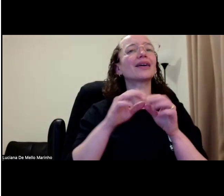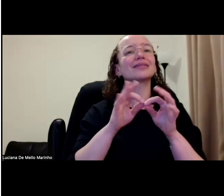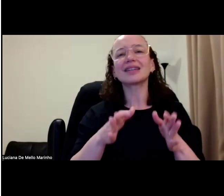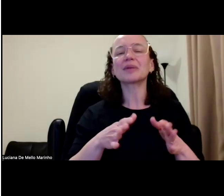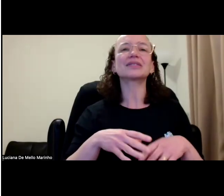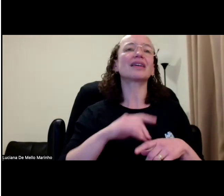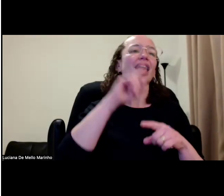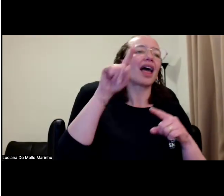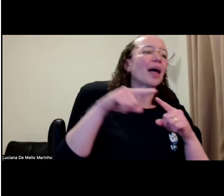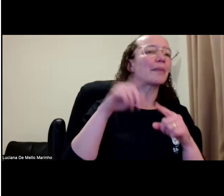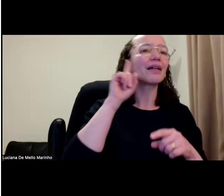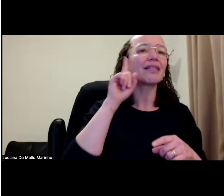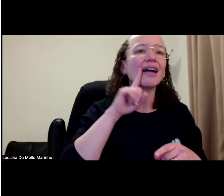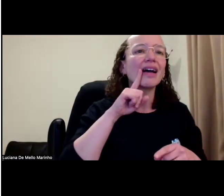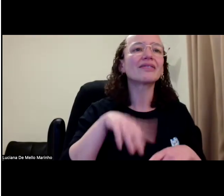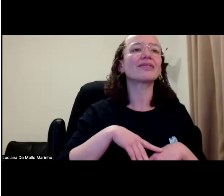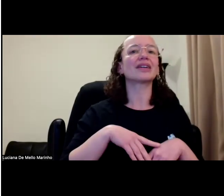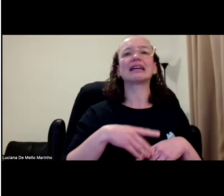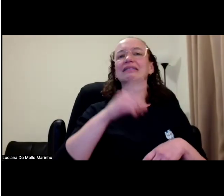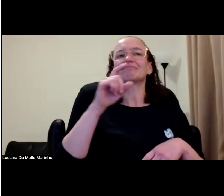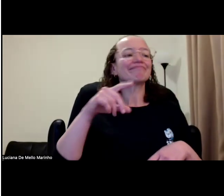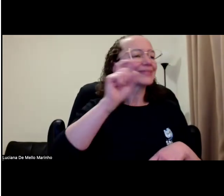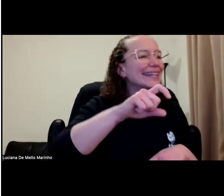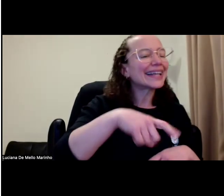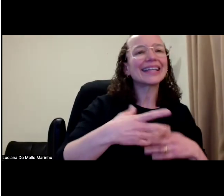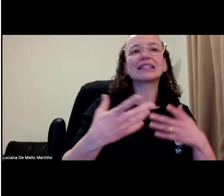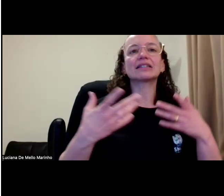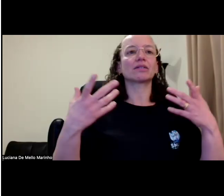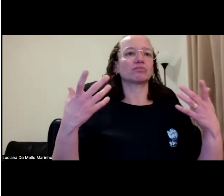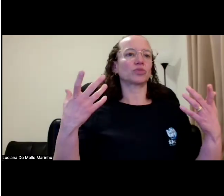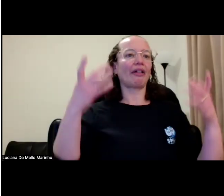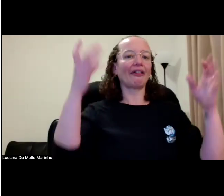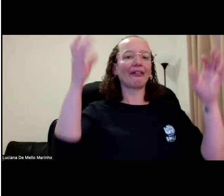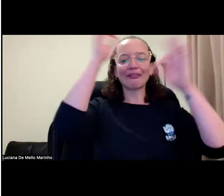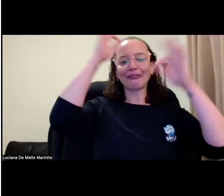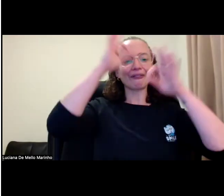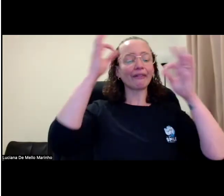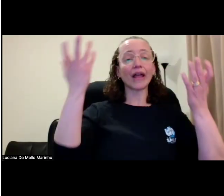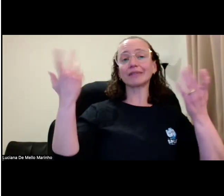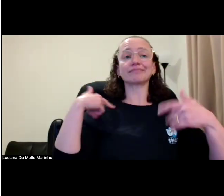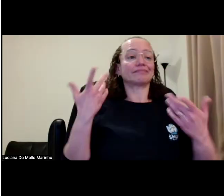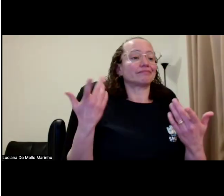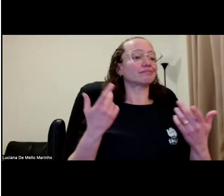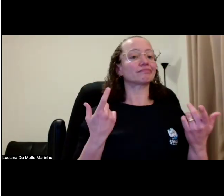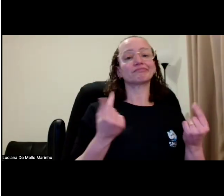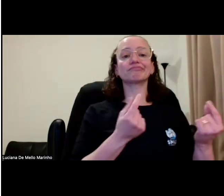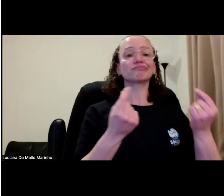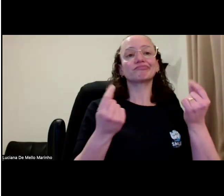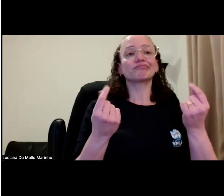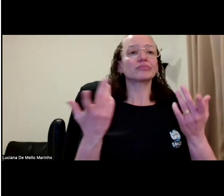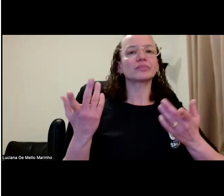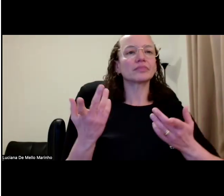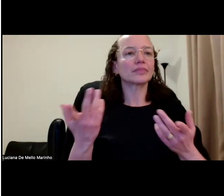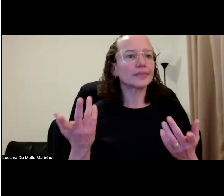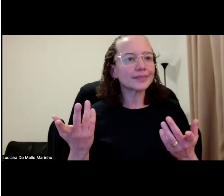no idea about their dental health. Sometimes people have no idea how to work with deaf people. Sometimes they have no idea how to work with an